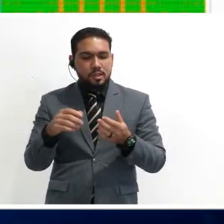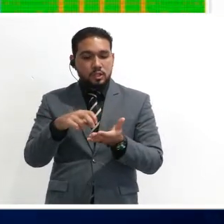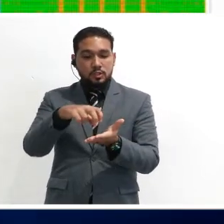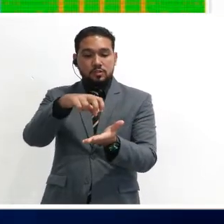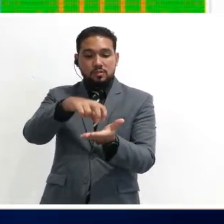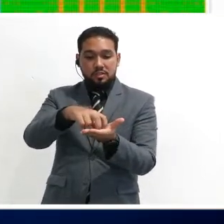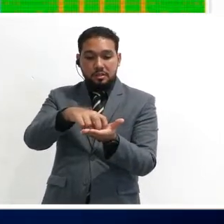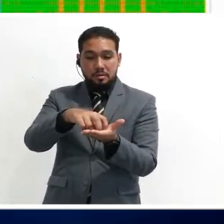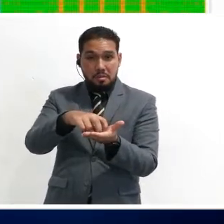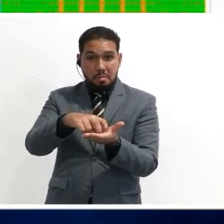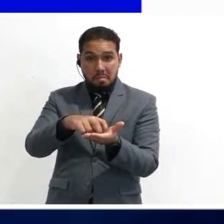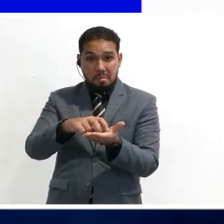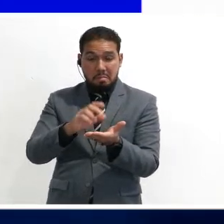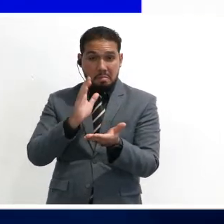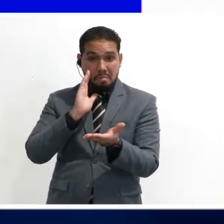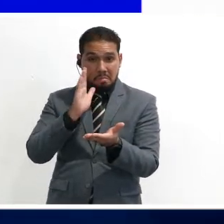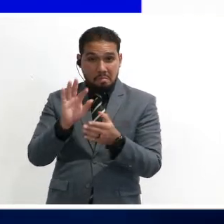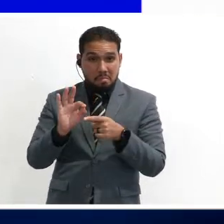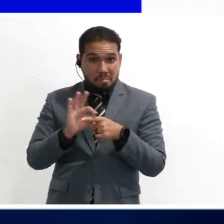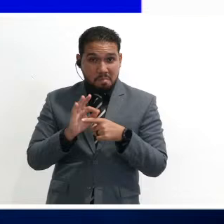too much stress.